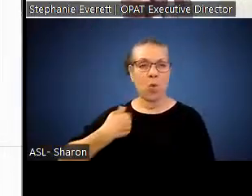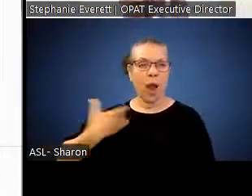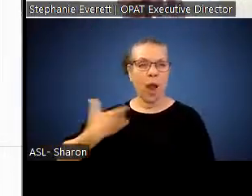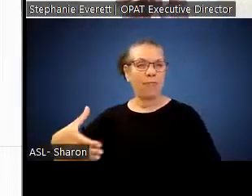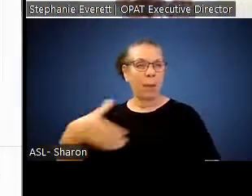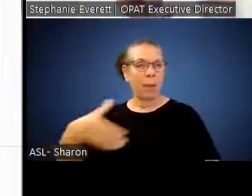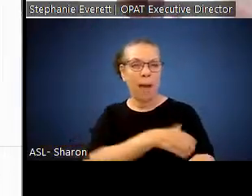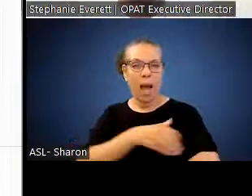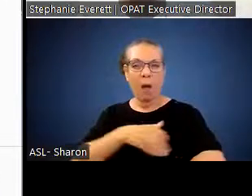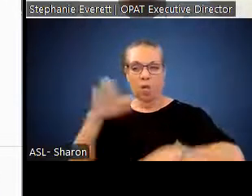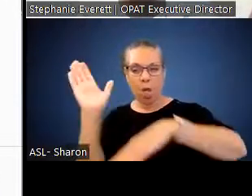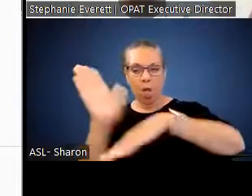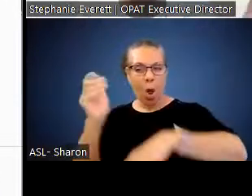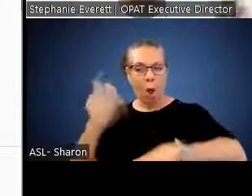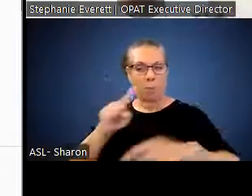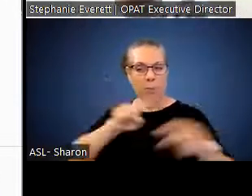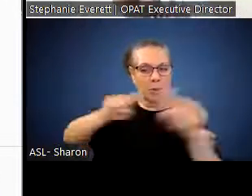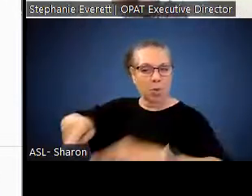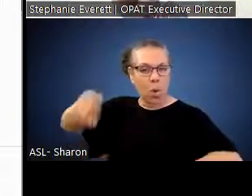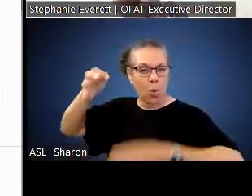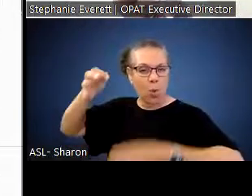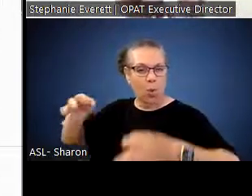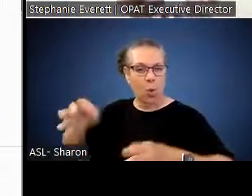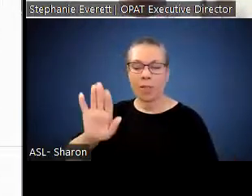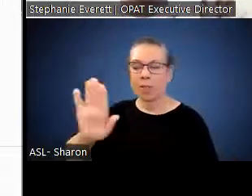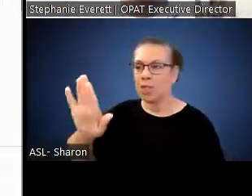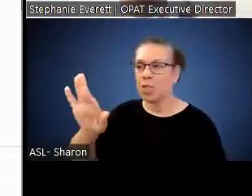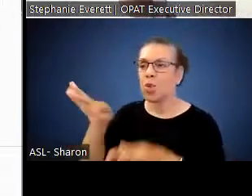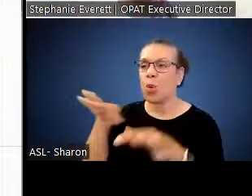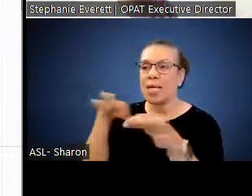try to tell people where the subpoena power lives. And so